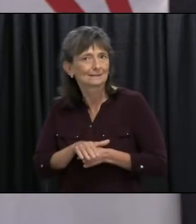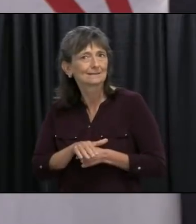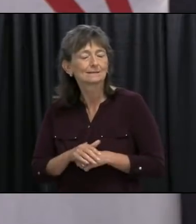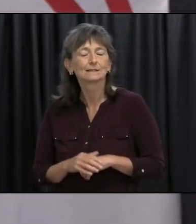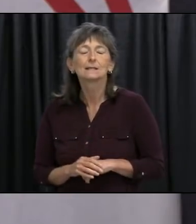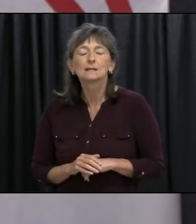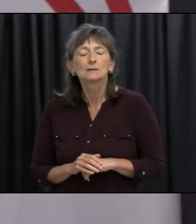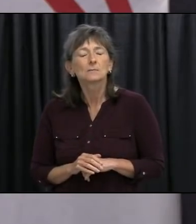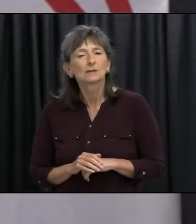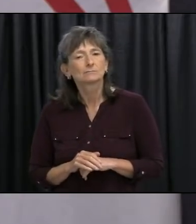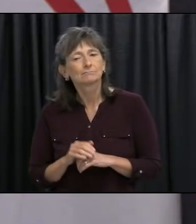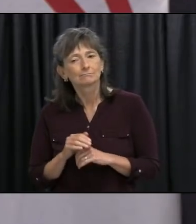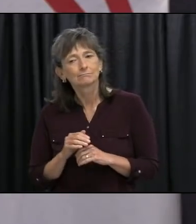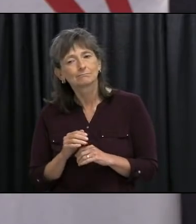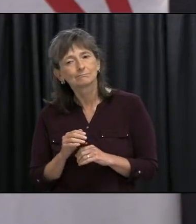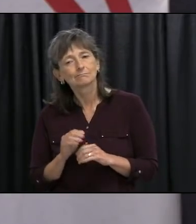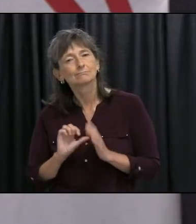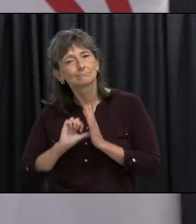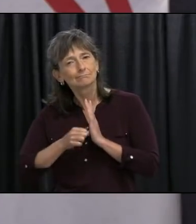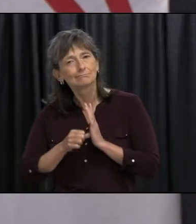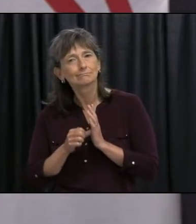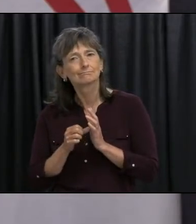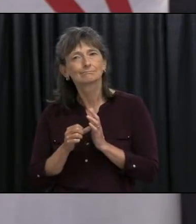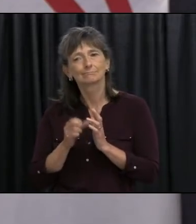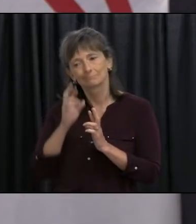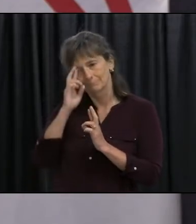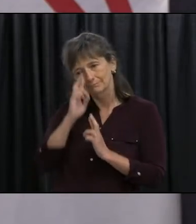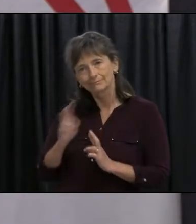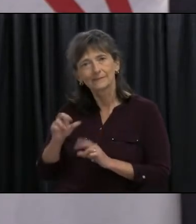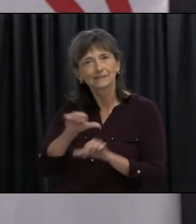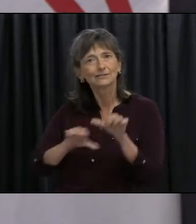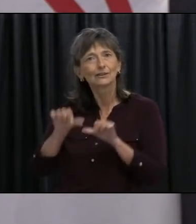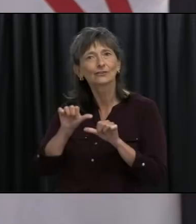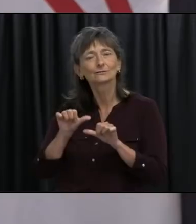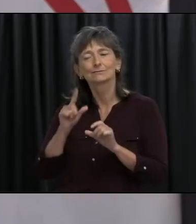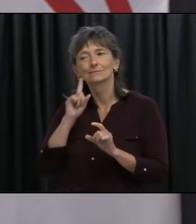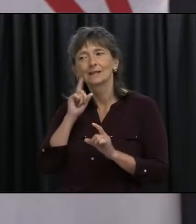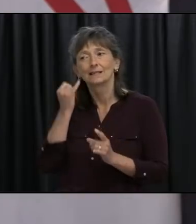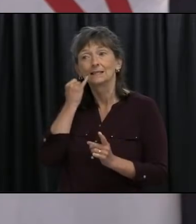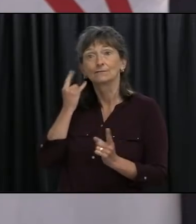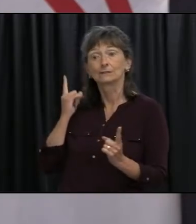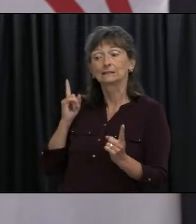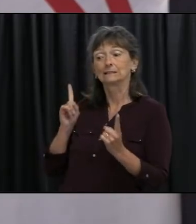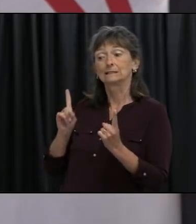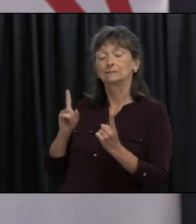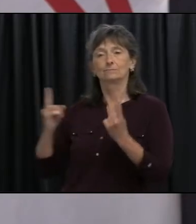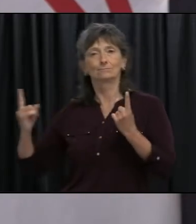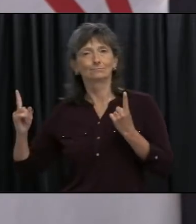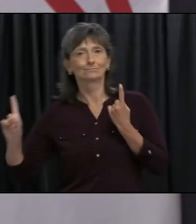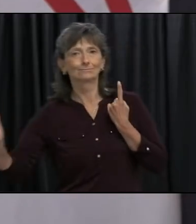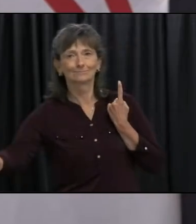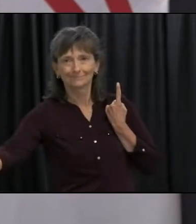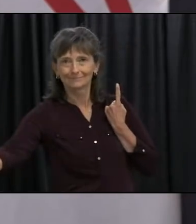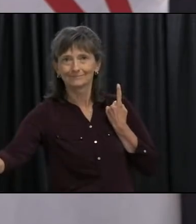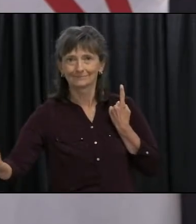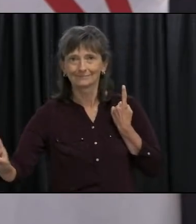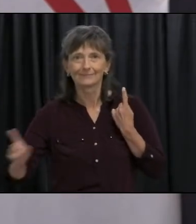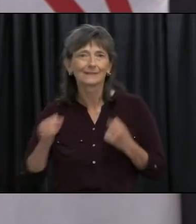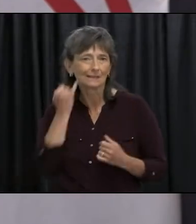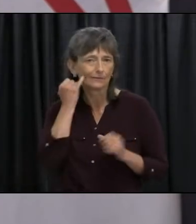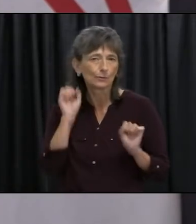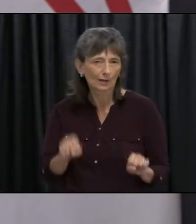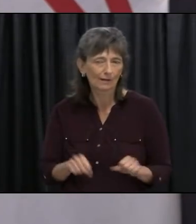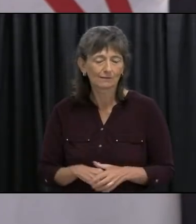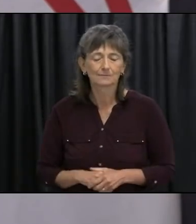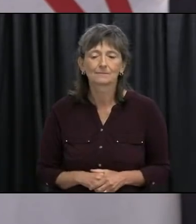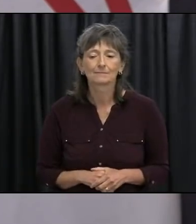remember and respect the personal space of those individuals that you will possibly come in contact with. Now, we have to make sure that we can